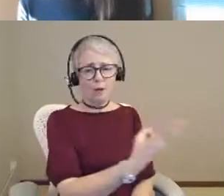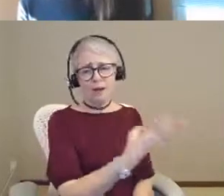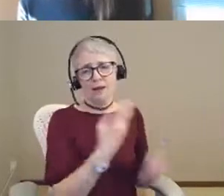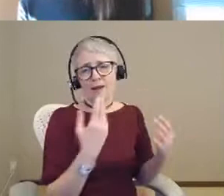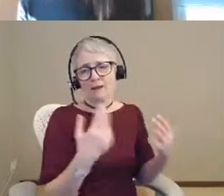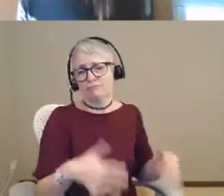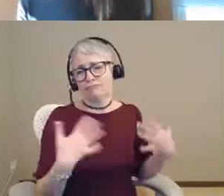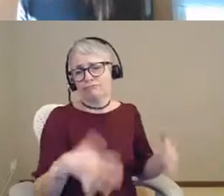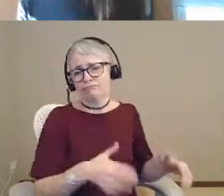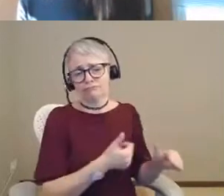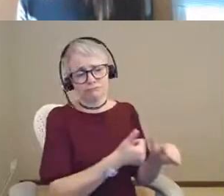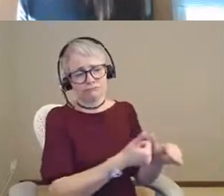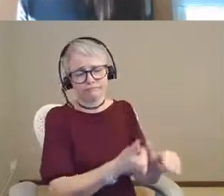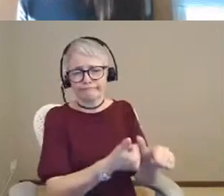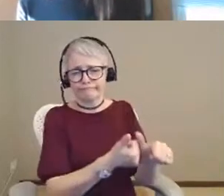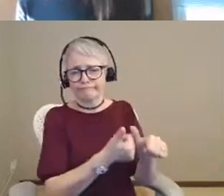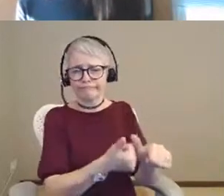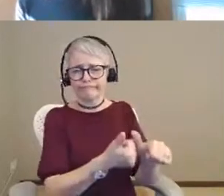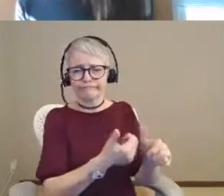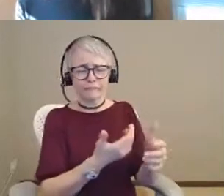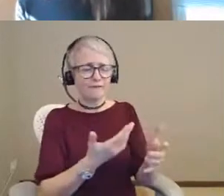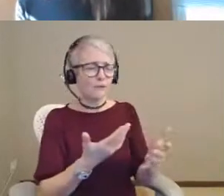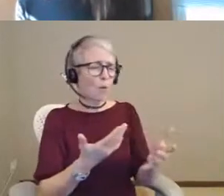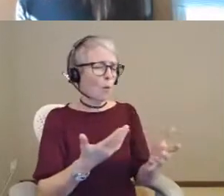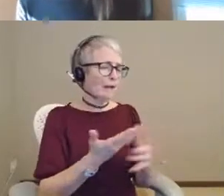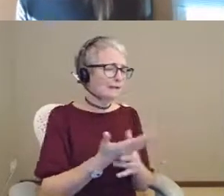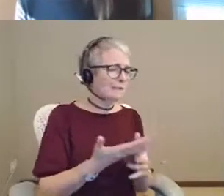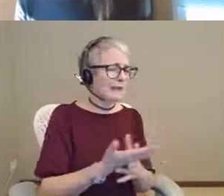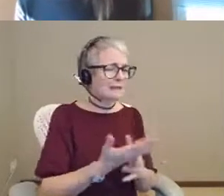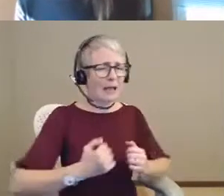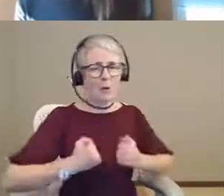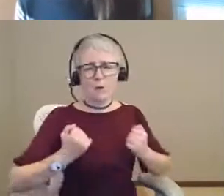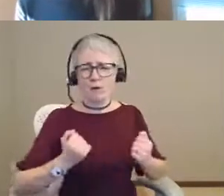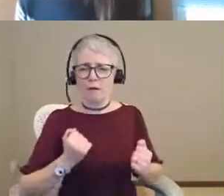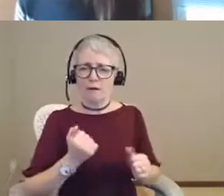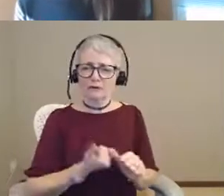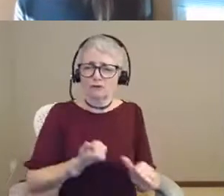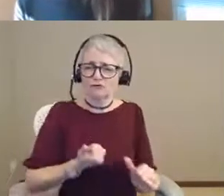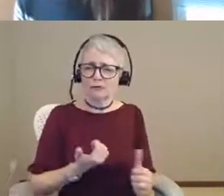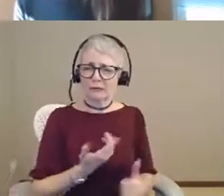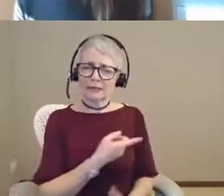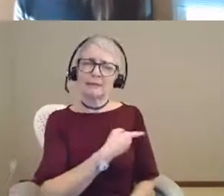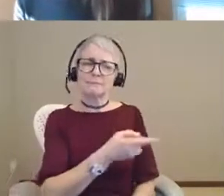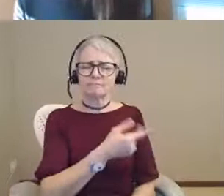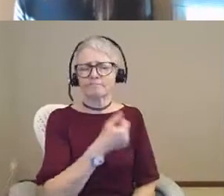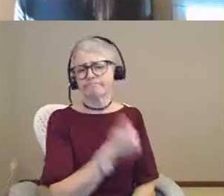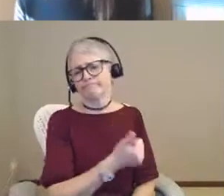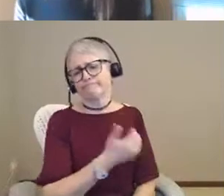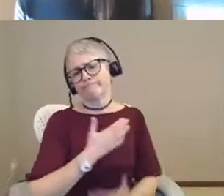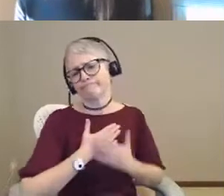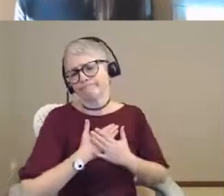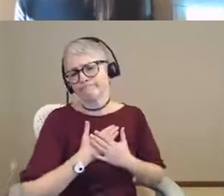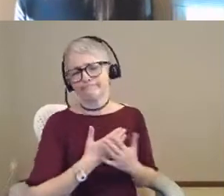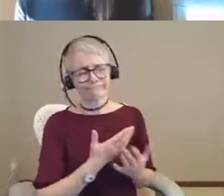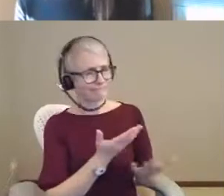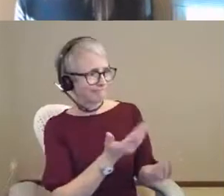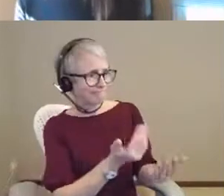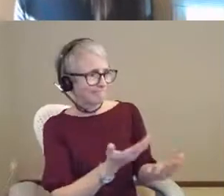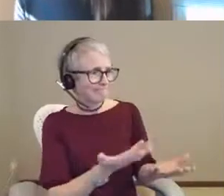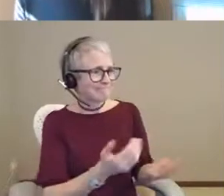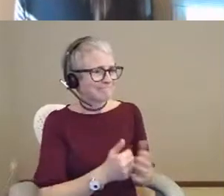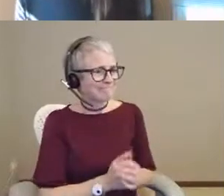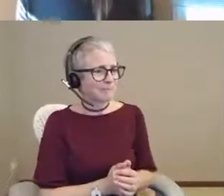fantastic advocates of accessibility in our industry. So it's a real honour to have them with us today. So I don't know, Paul, if you wanted to